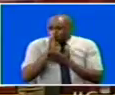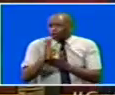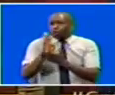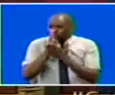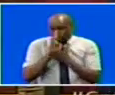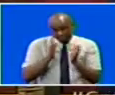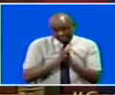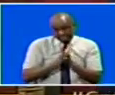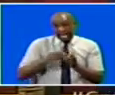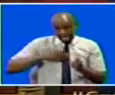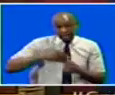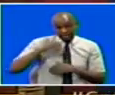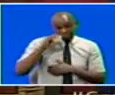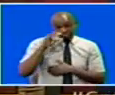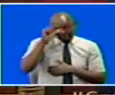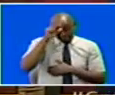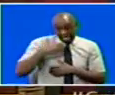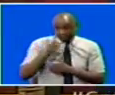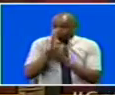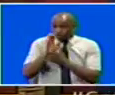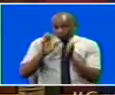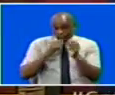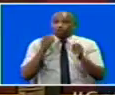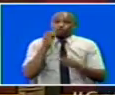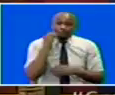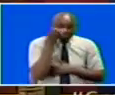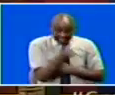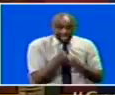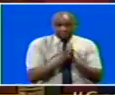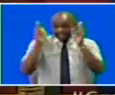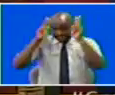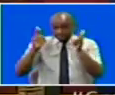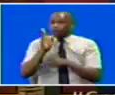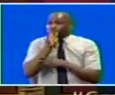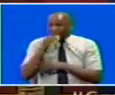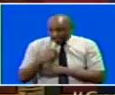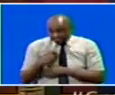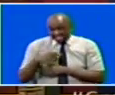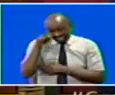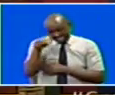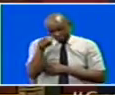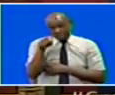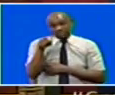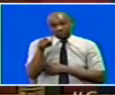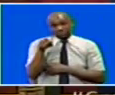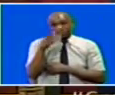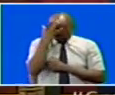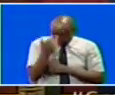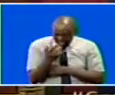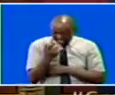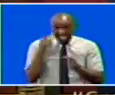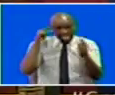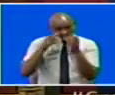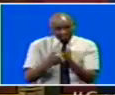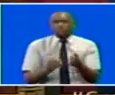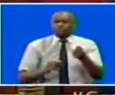my administration has undertaken, both from domestic and international creditors, has been solely to finance